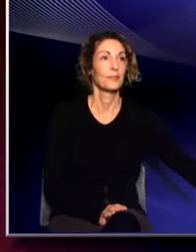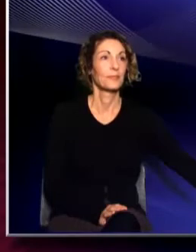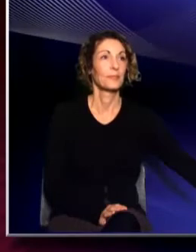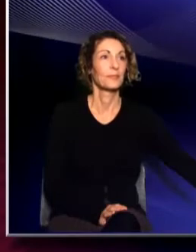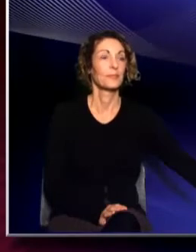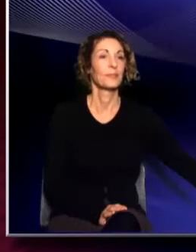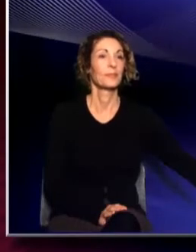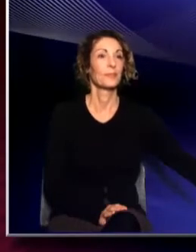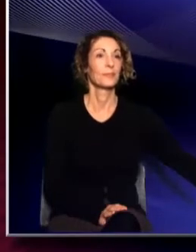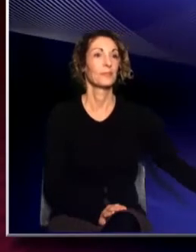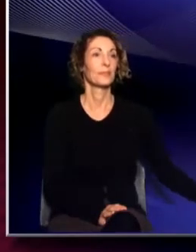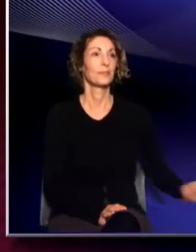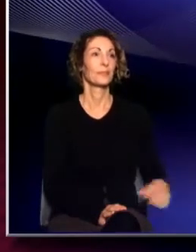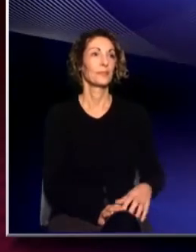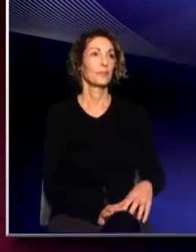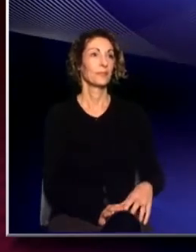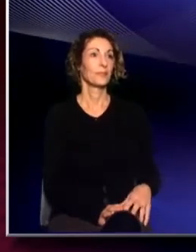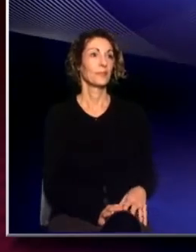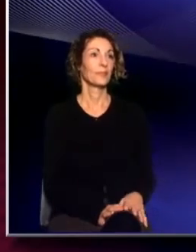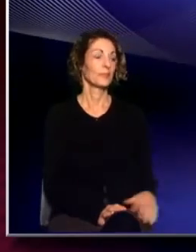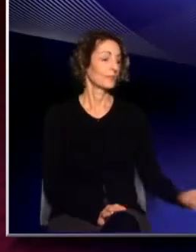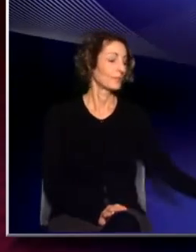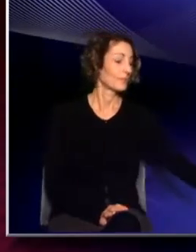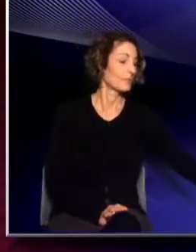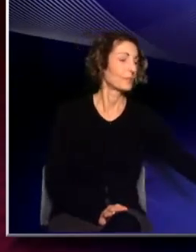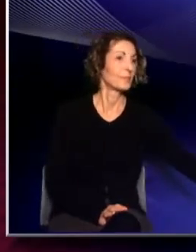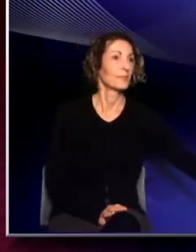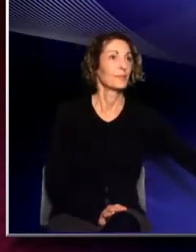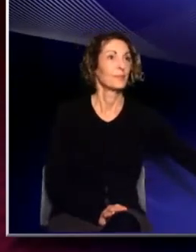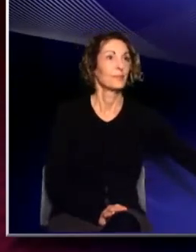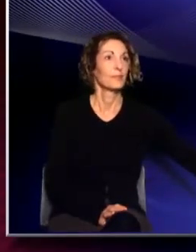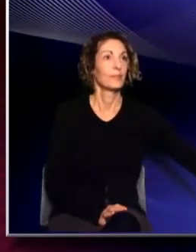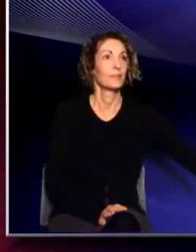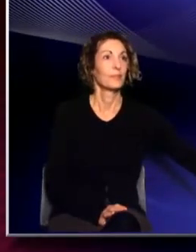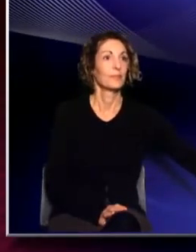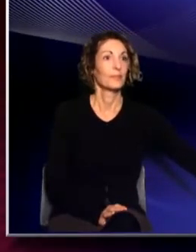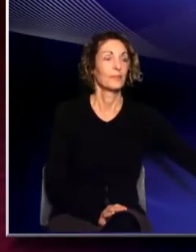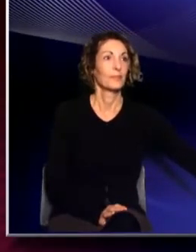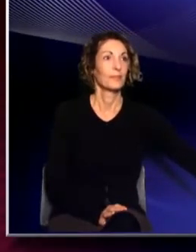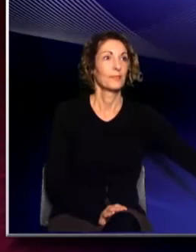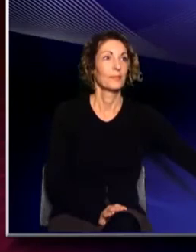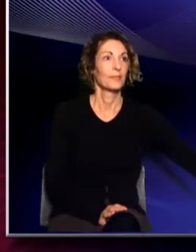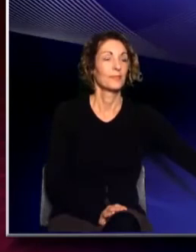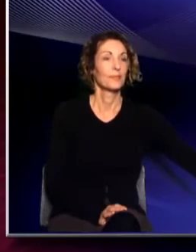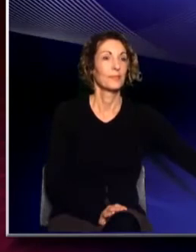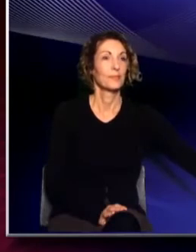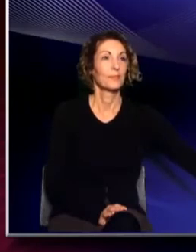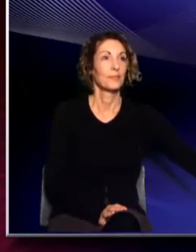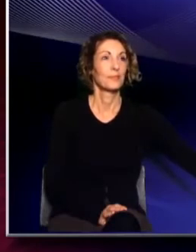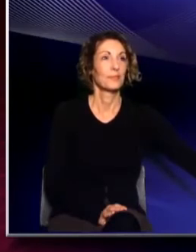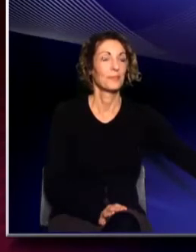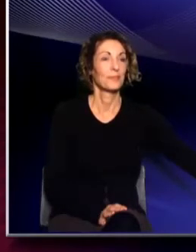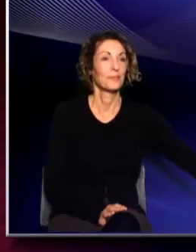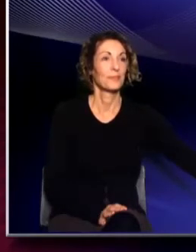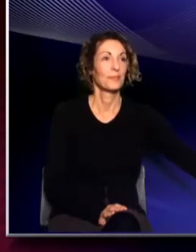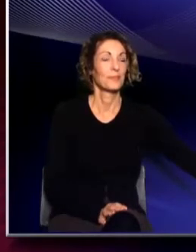Oh, their checks that they won. That is awesome.